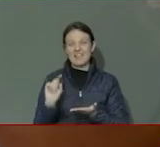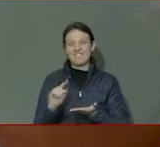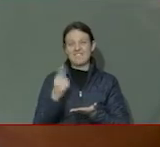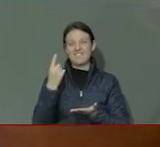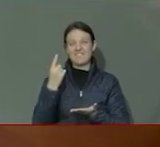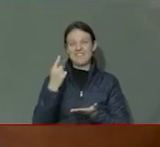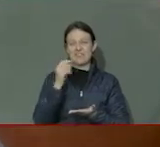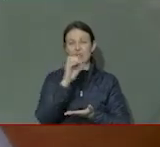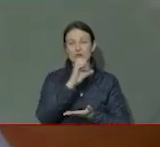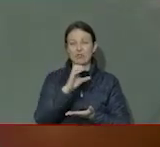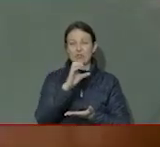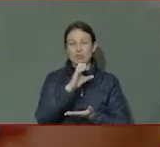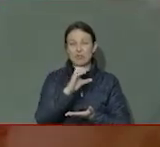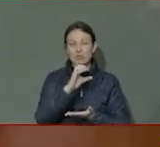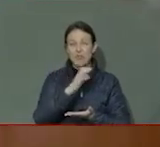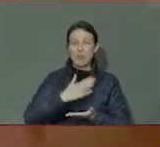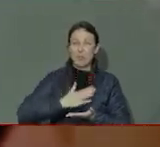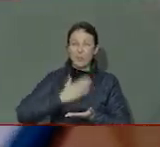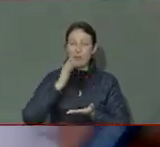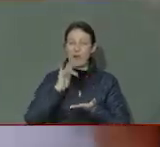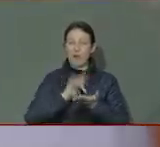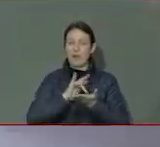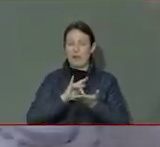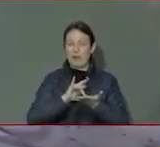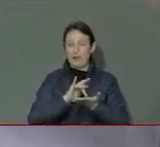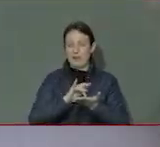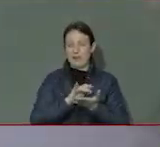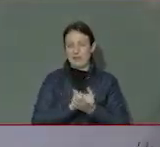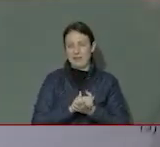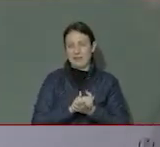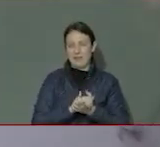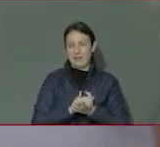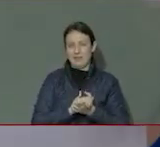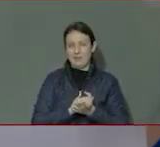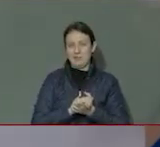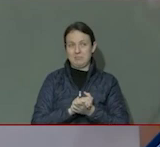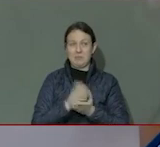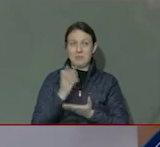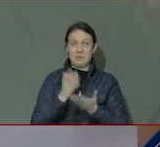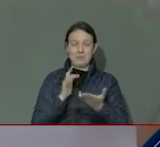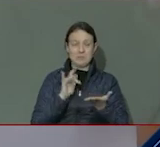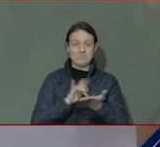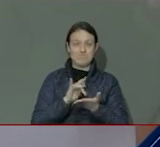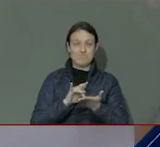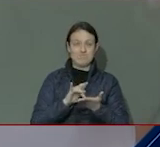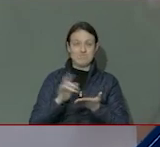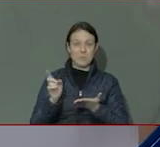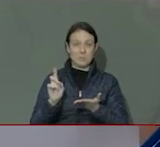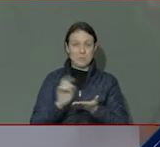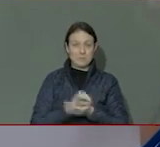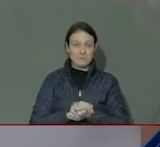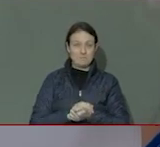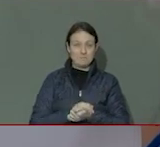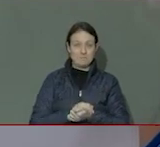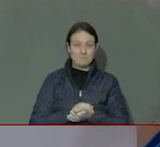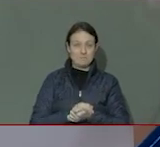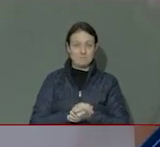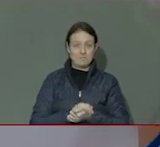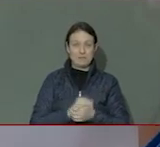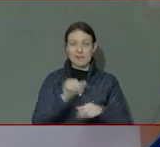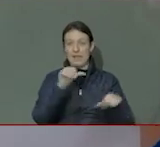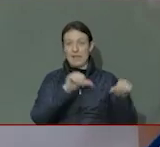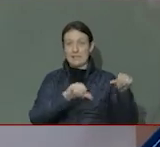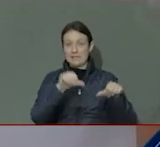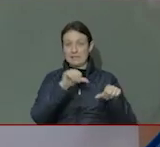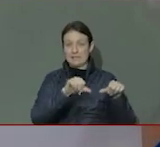concentration over here. So what we're going to do, or what we want to calculate, is the acid